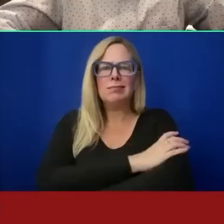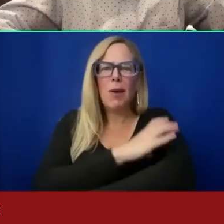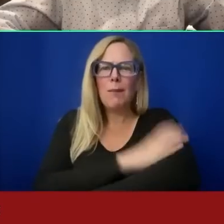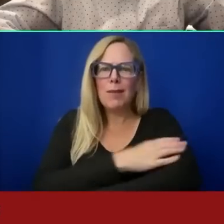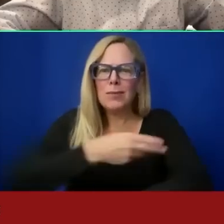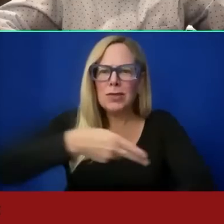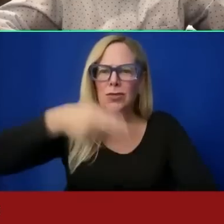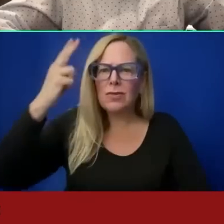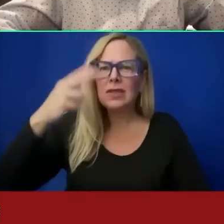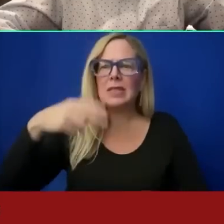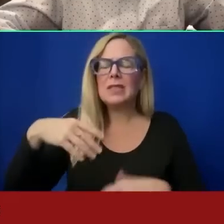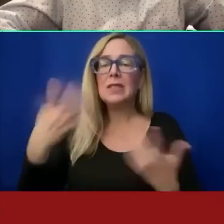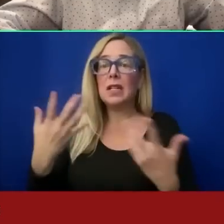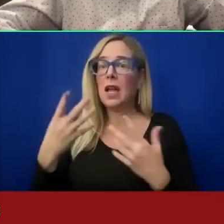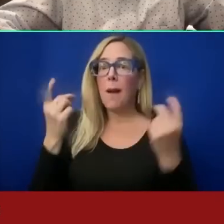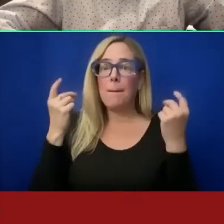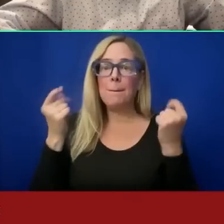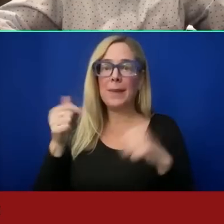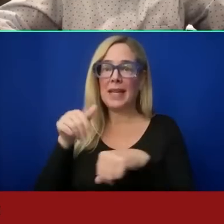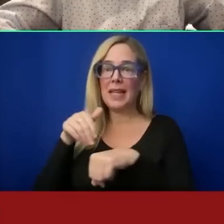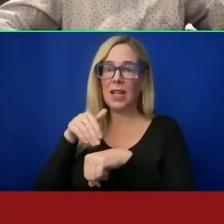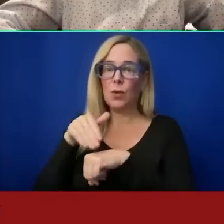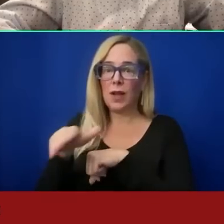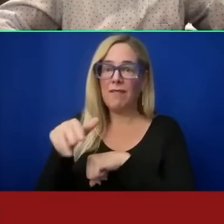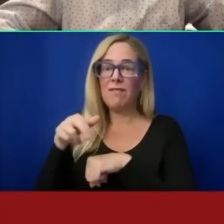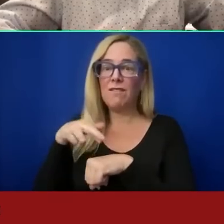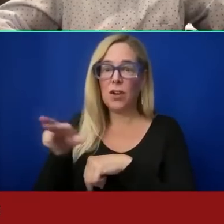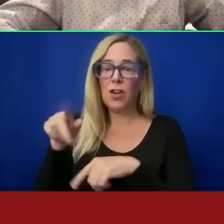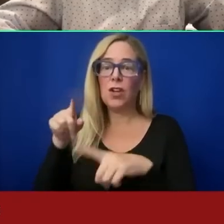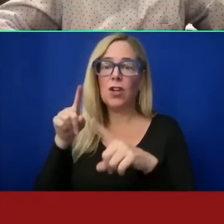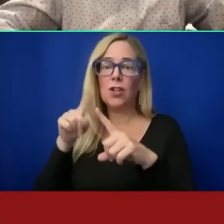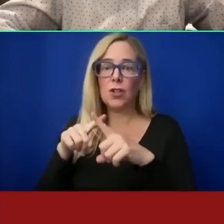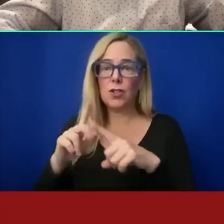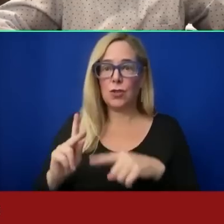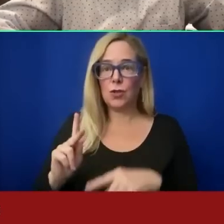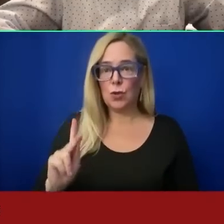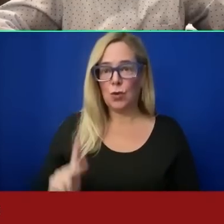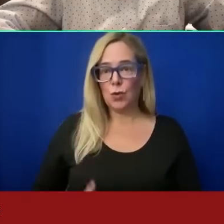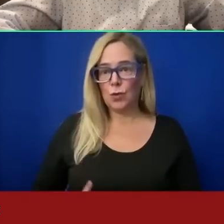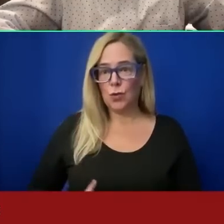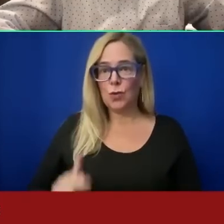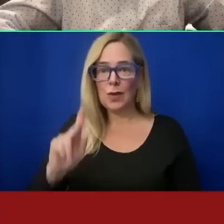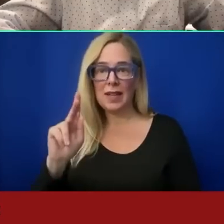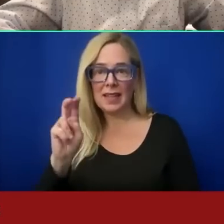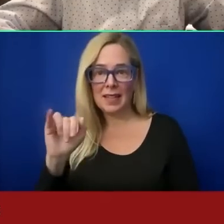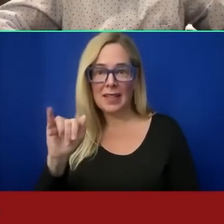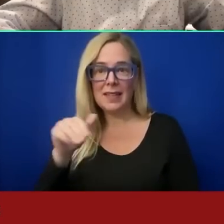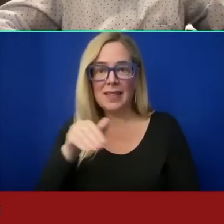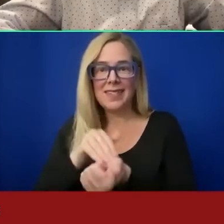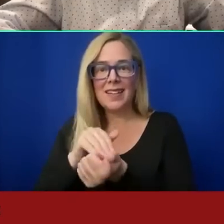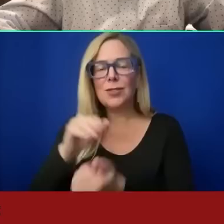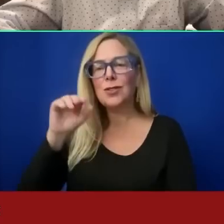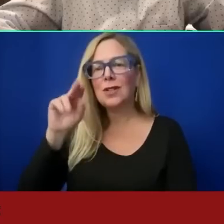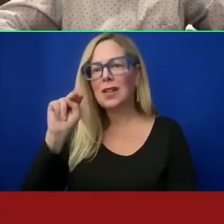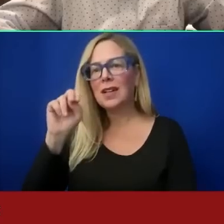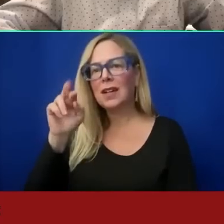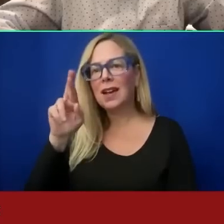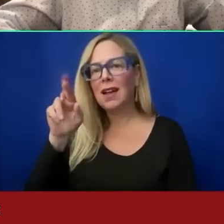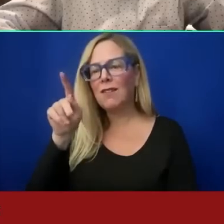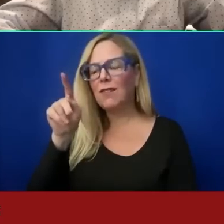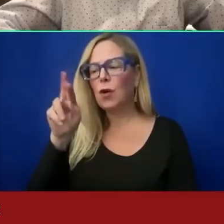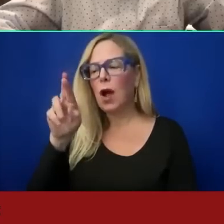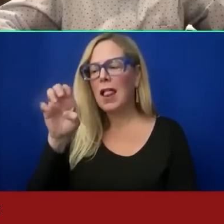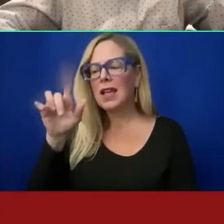was immediately referred to a nephrologist. On our first meeting with the nephrologist, I was informed by